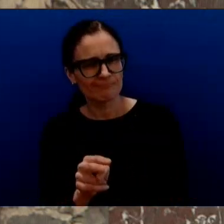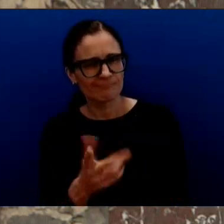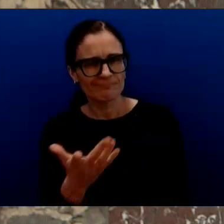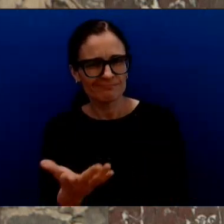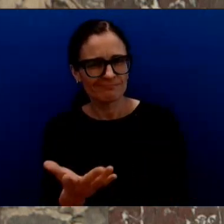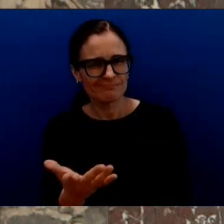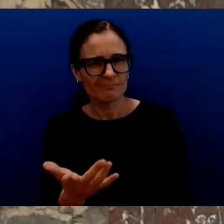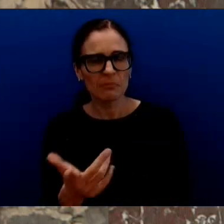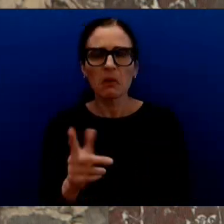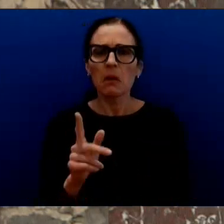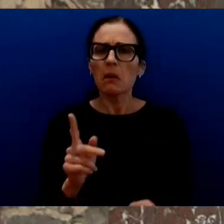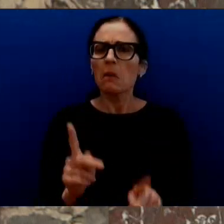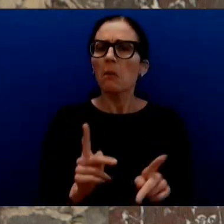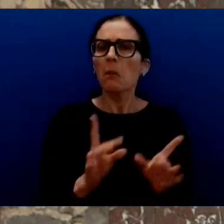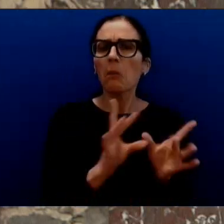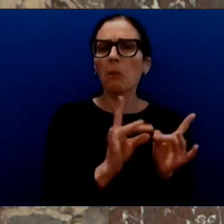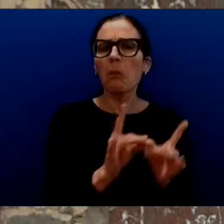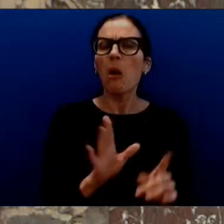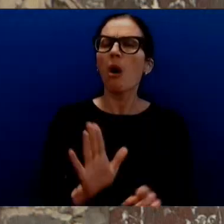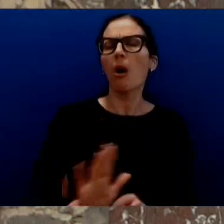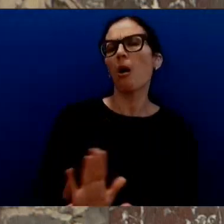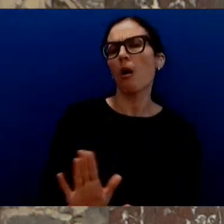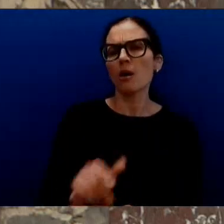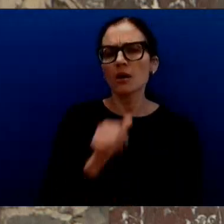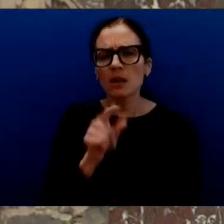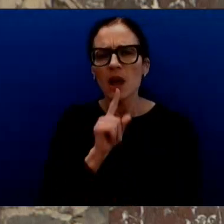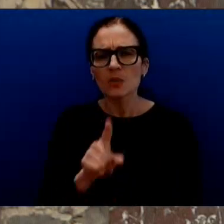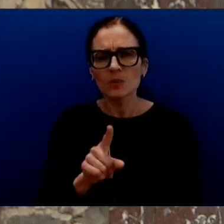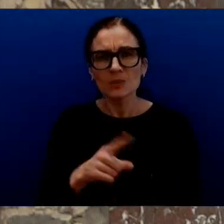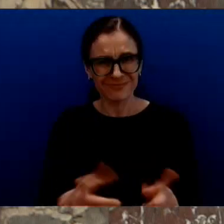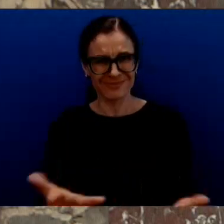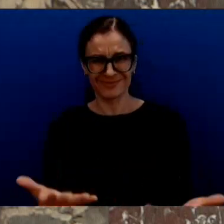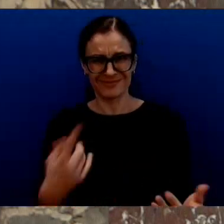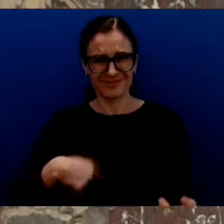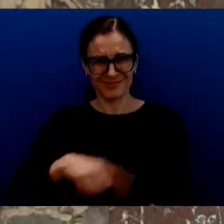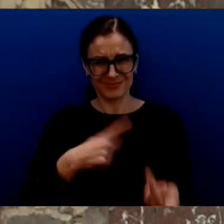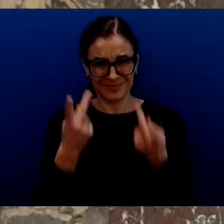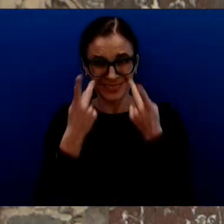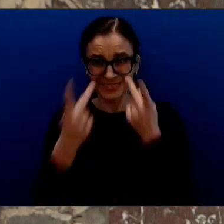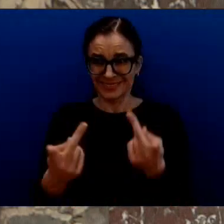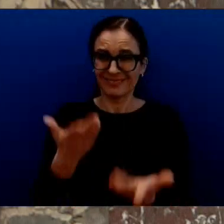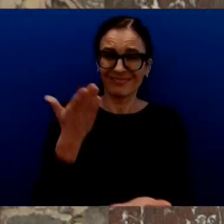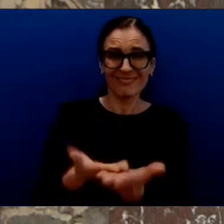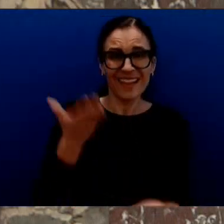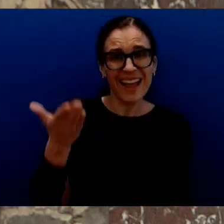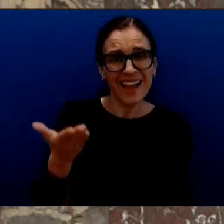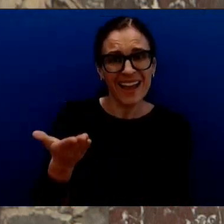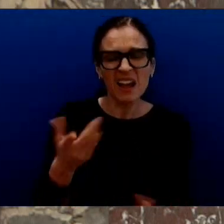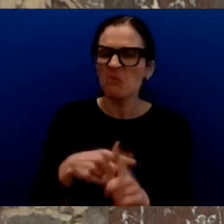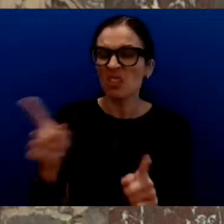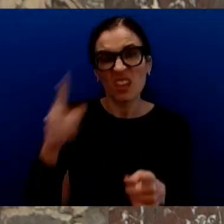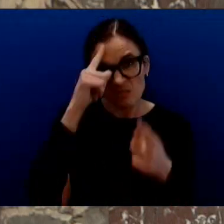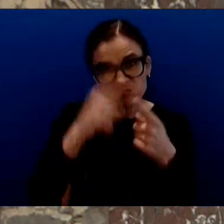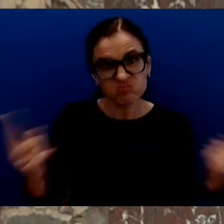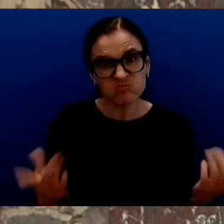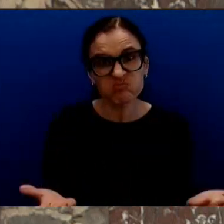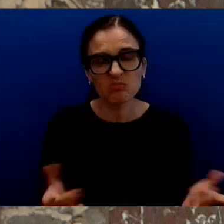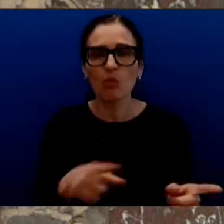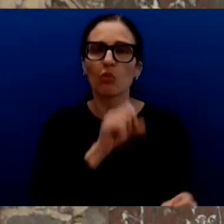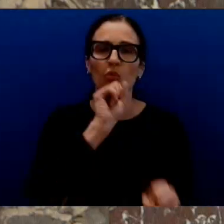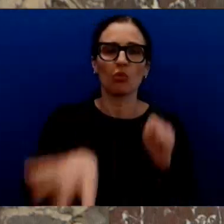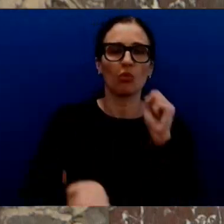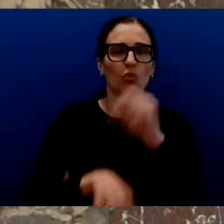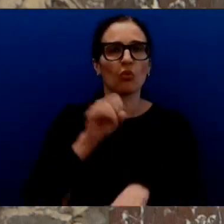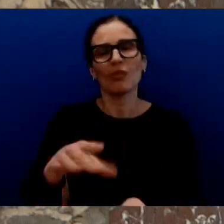disbelieve things we can see with our own eyes, that we hear with our own ears. Lies and disinformation are the building blocks behind